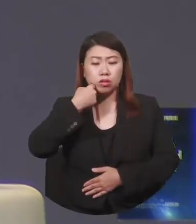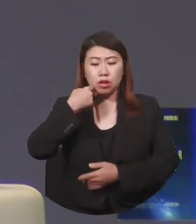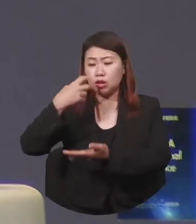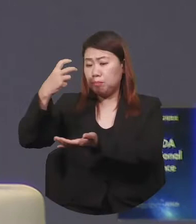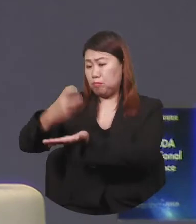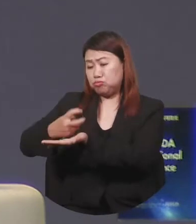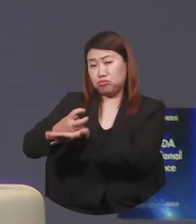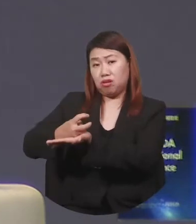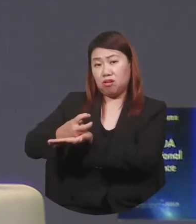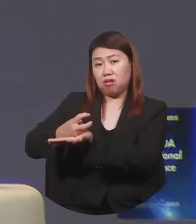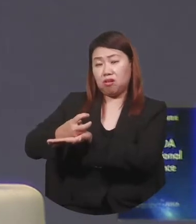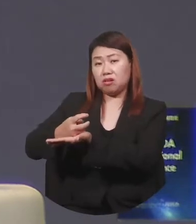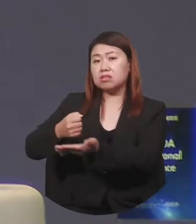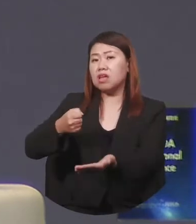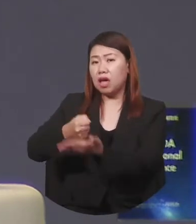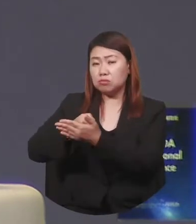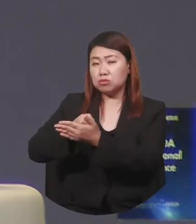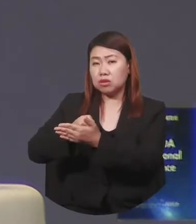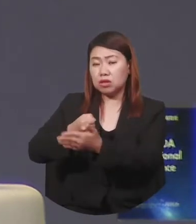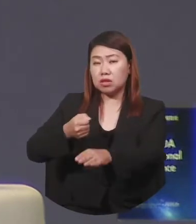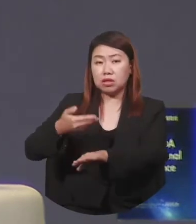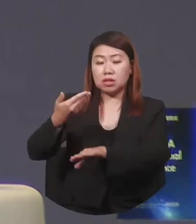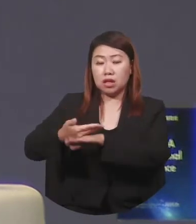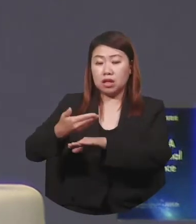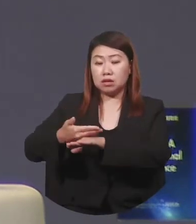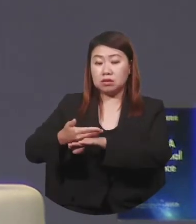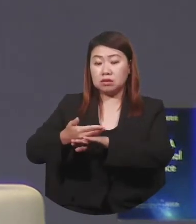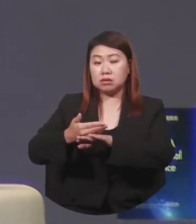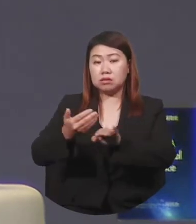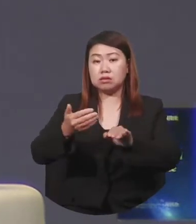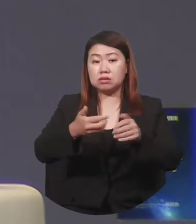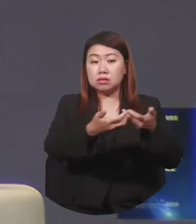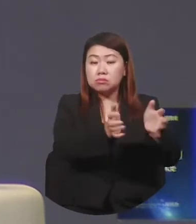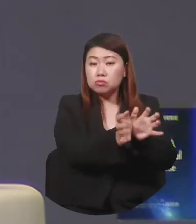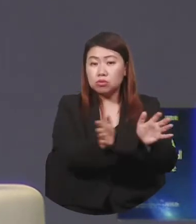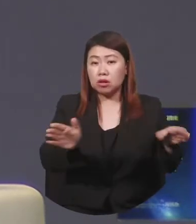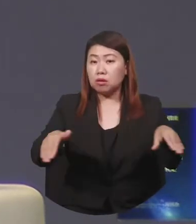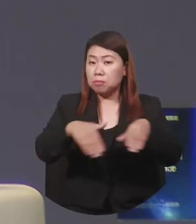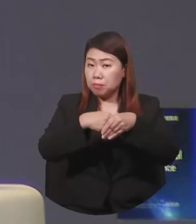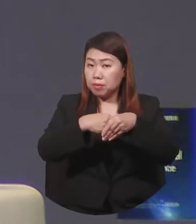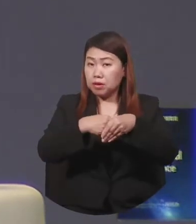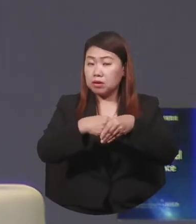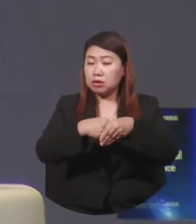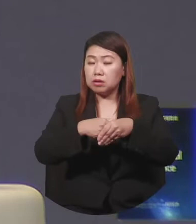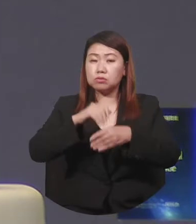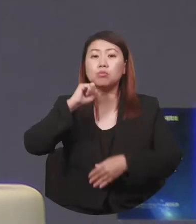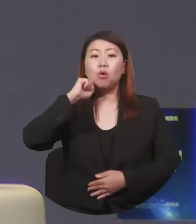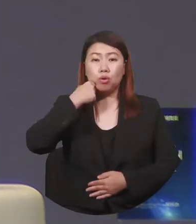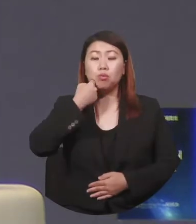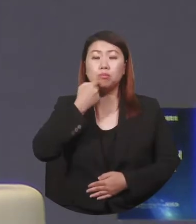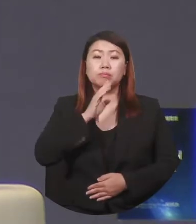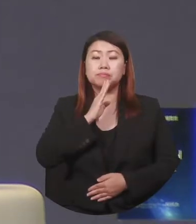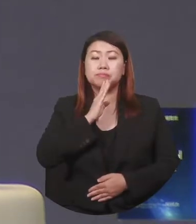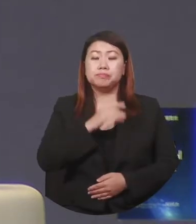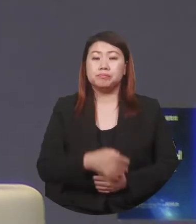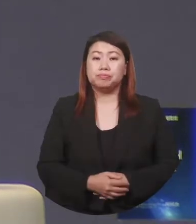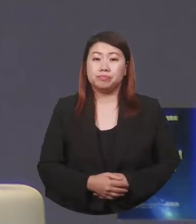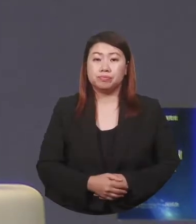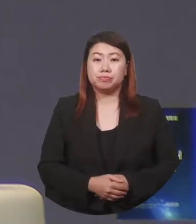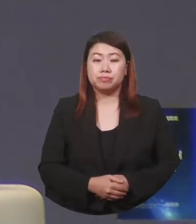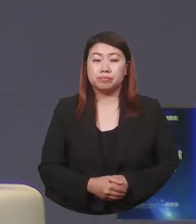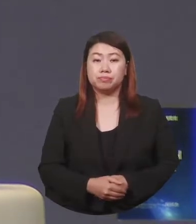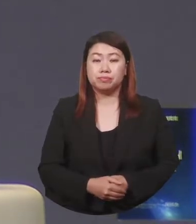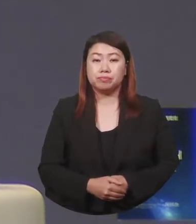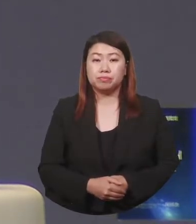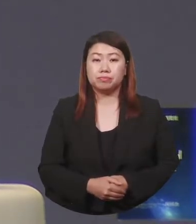to cooperate with other partners. So, because we believe that many things can be done when we